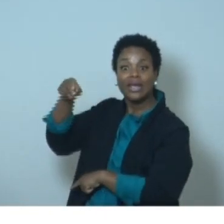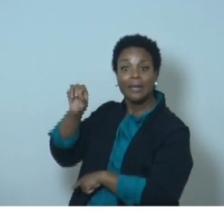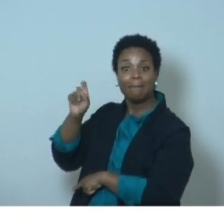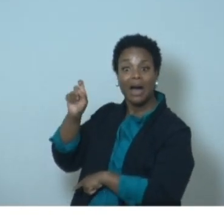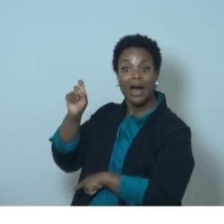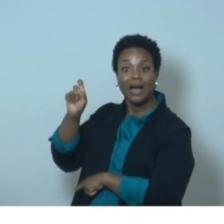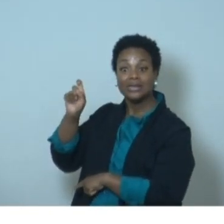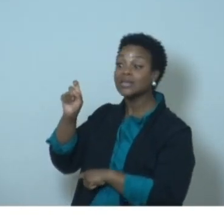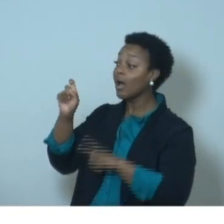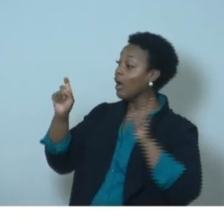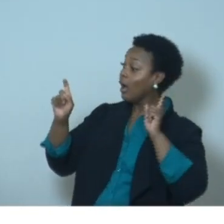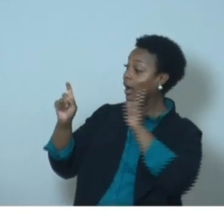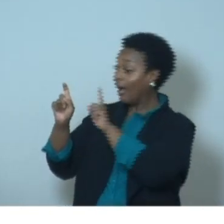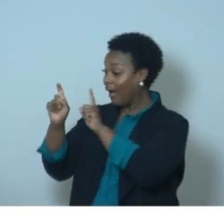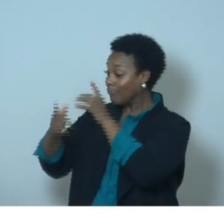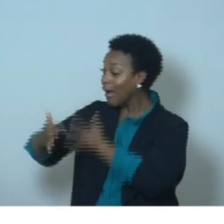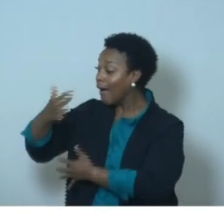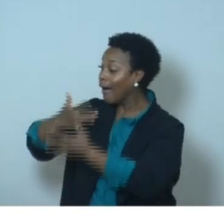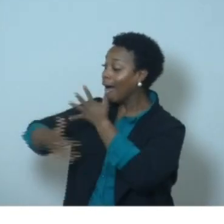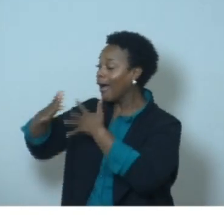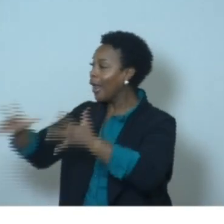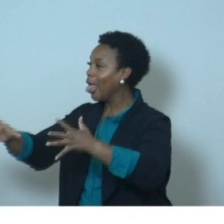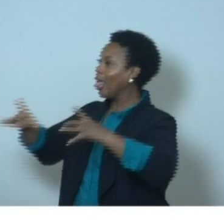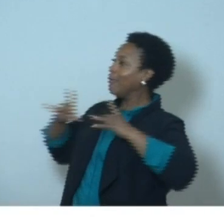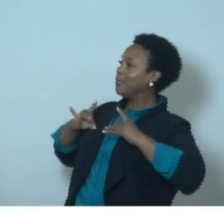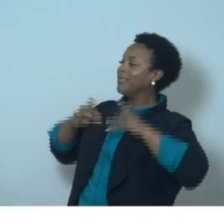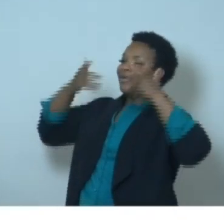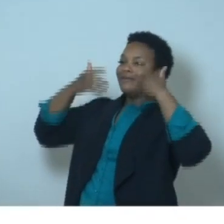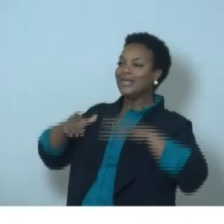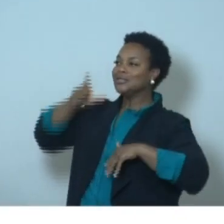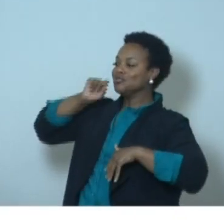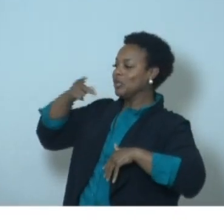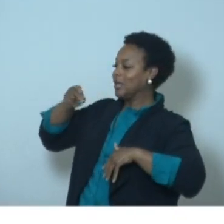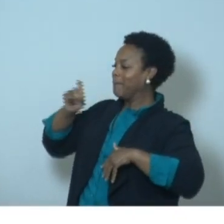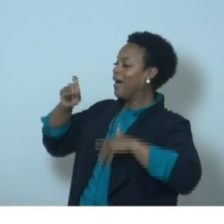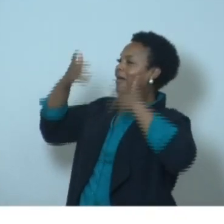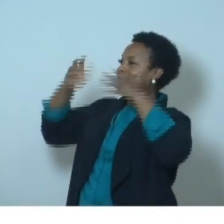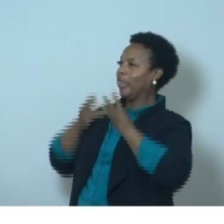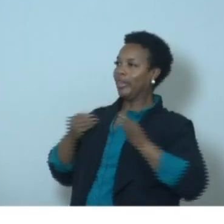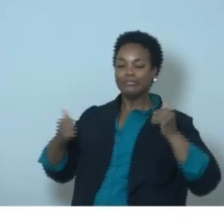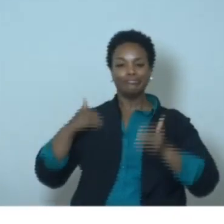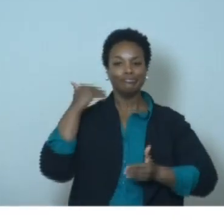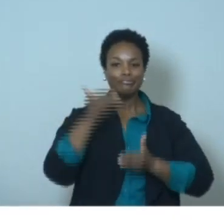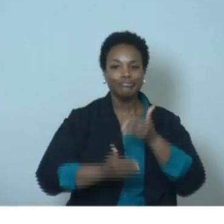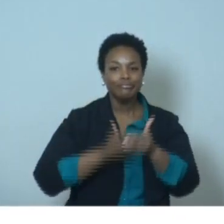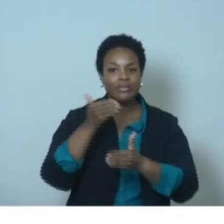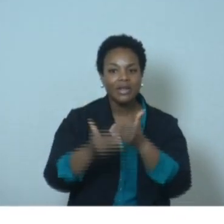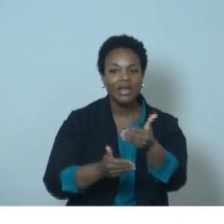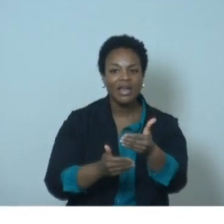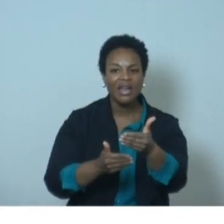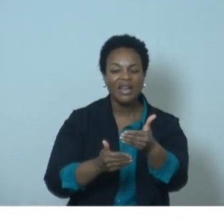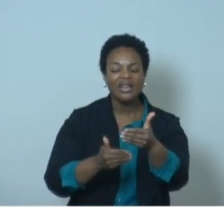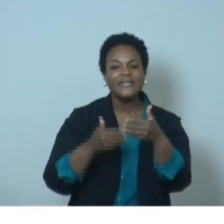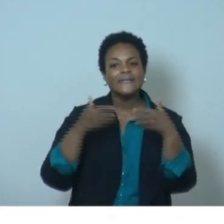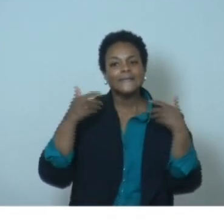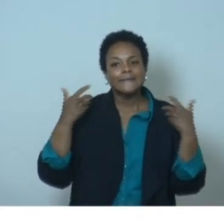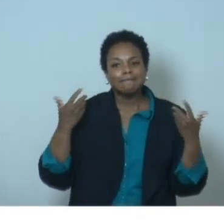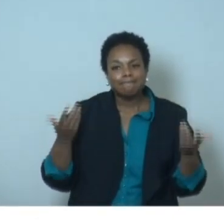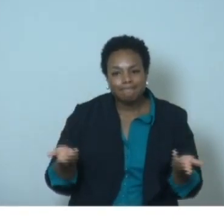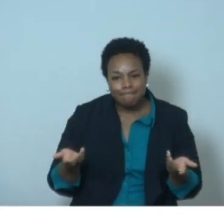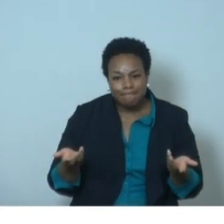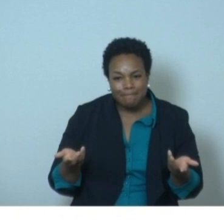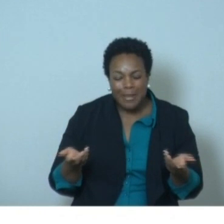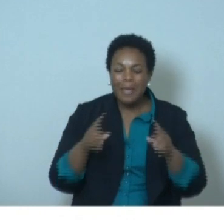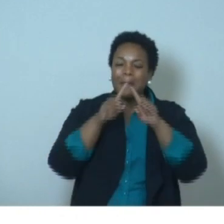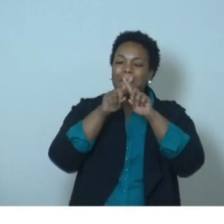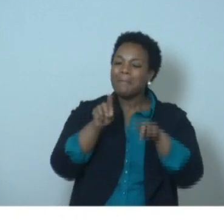we would get infected and get it over with. We don't know really how to think about that whole idea with COVID,